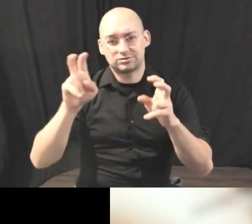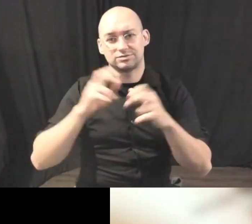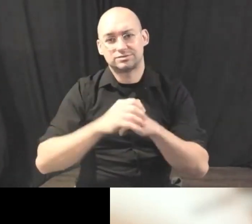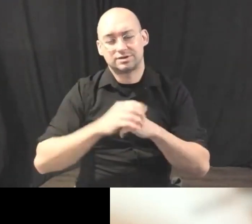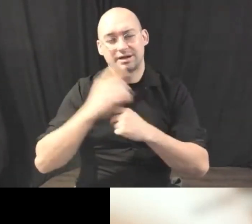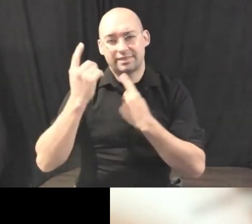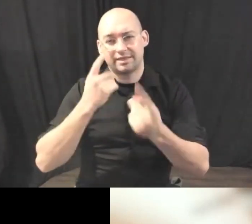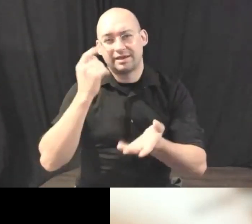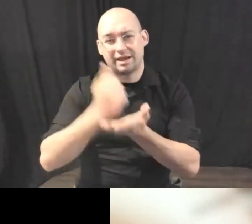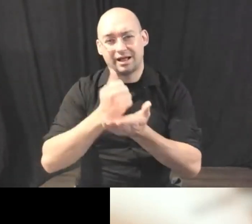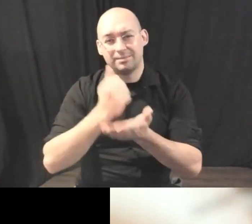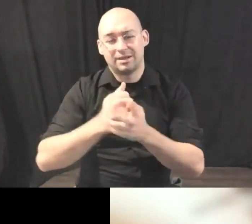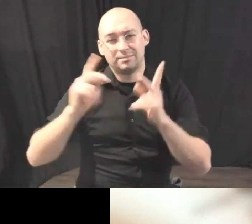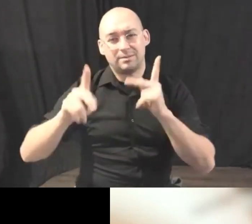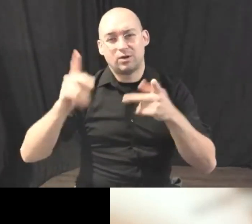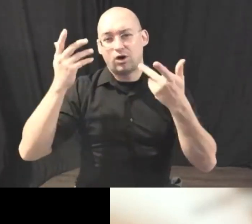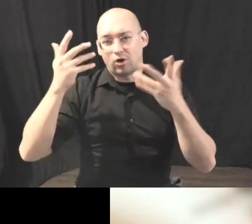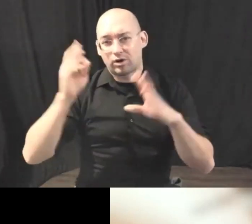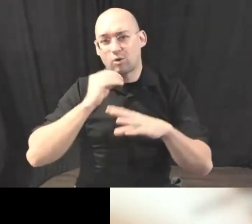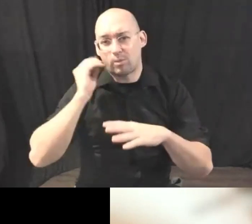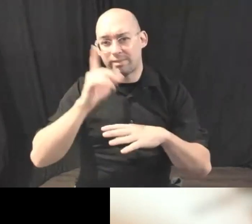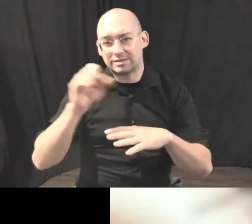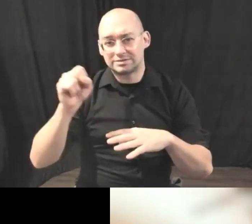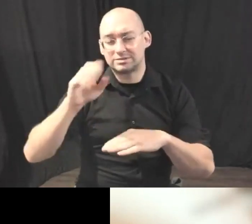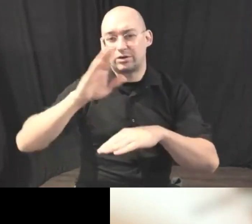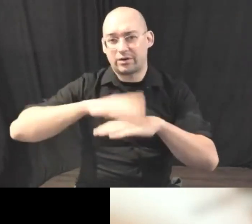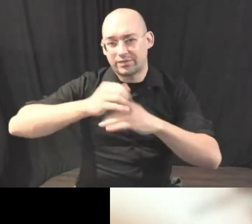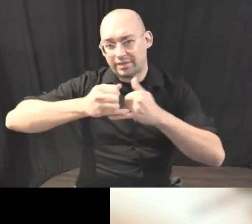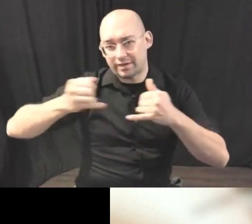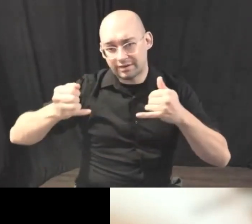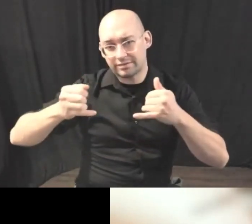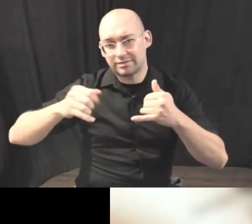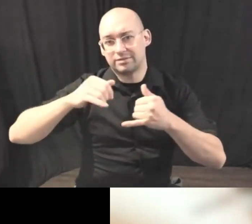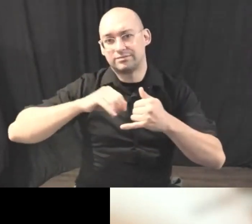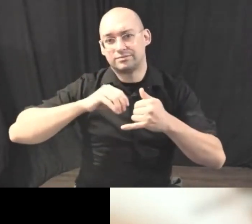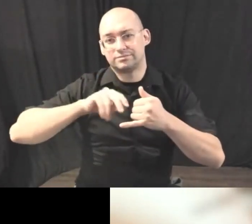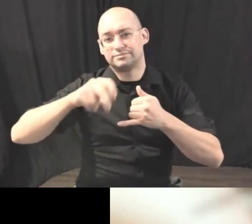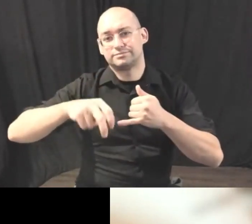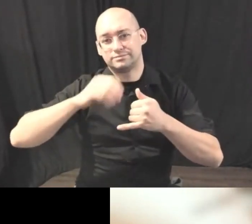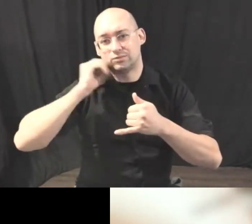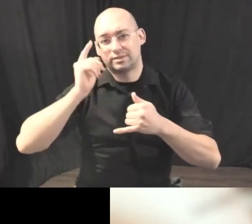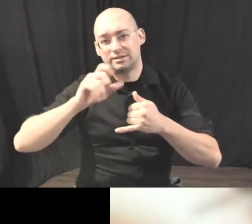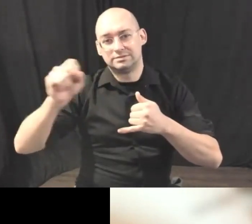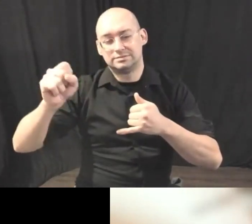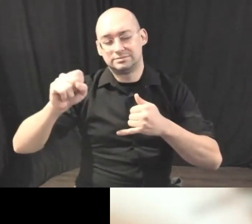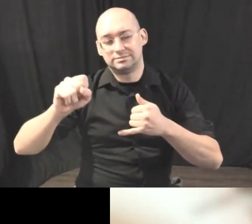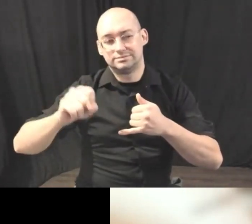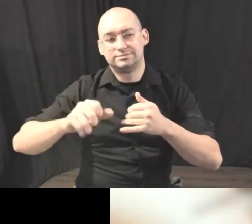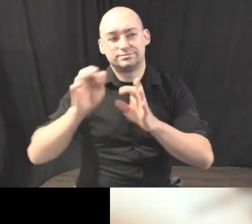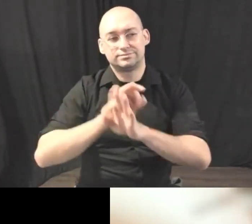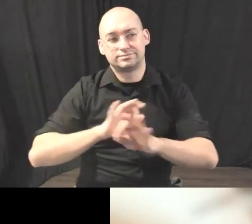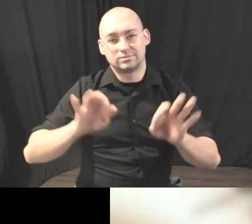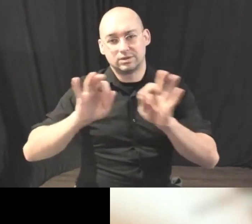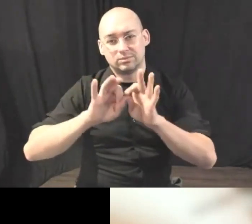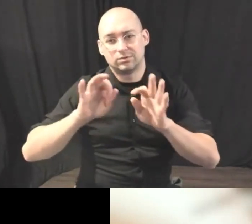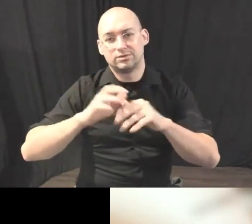who are already homeless and the people who are on the precipice in tandem is really important. So that's something I didn't